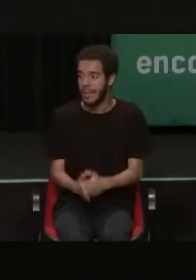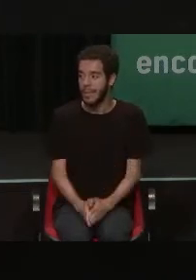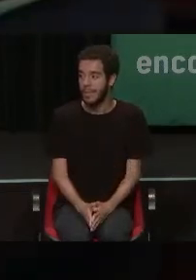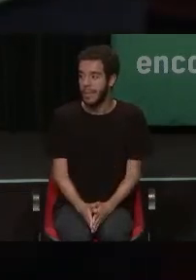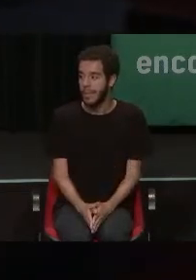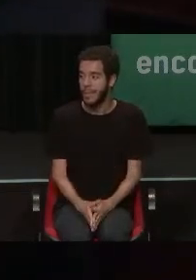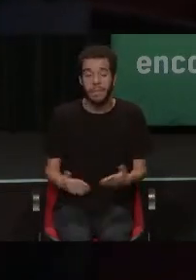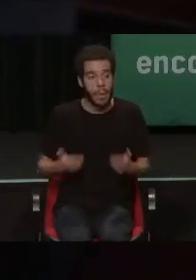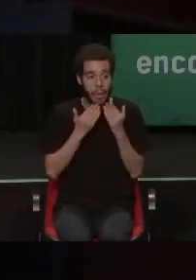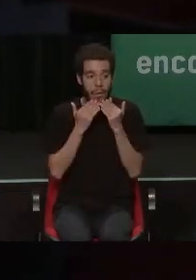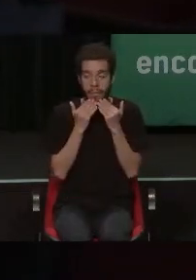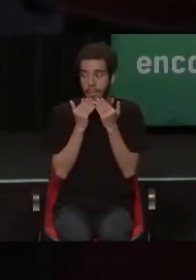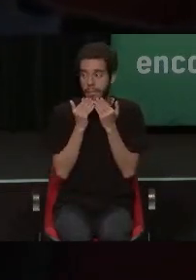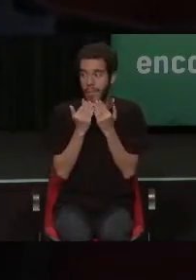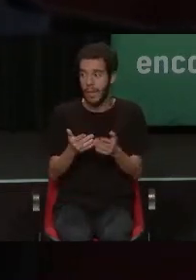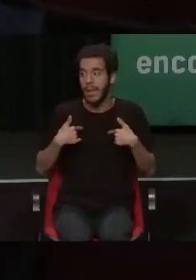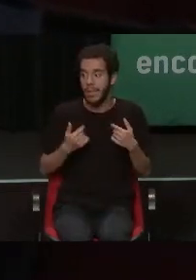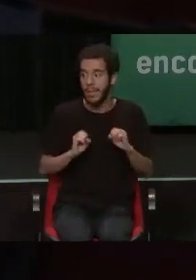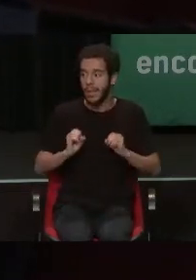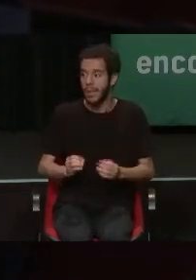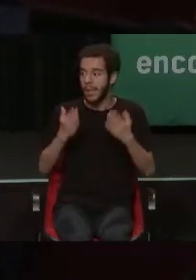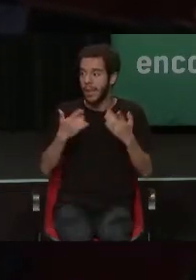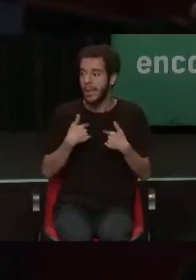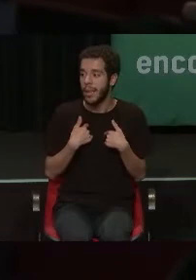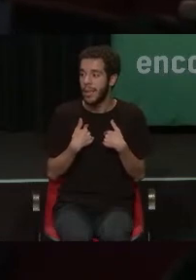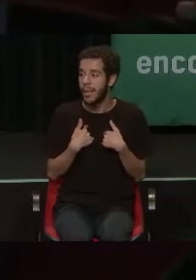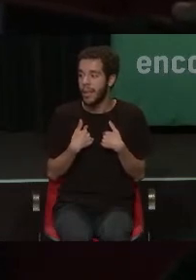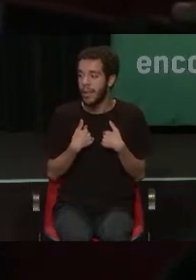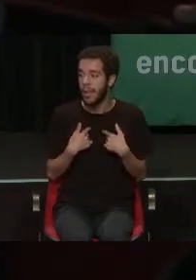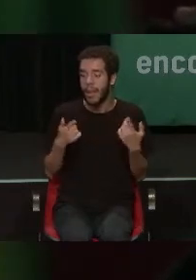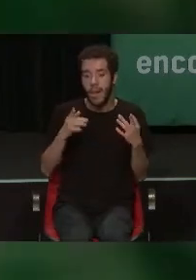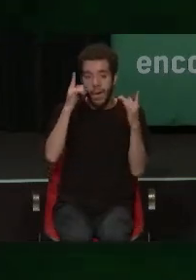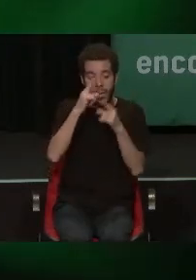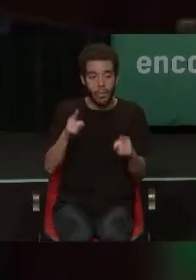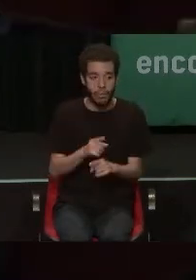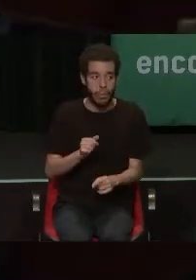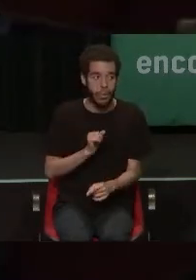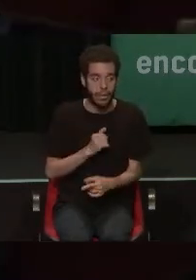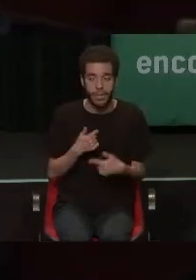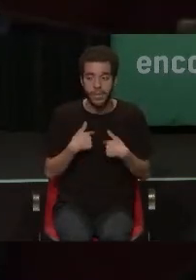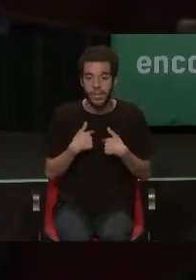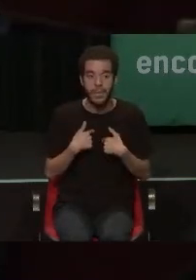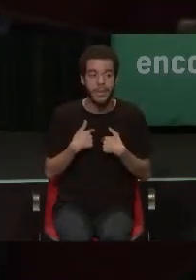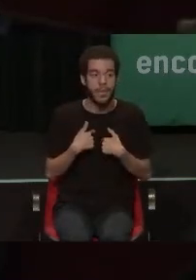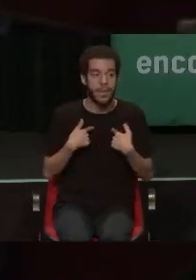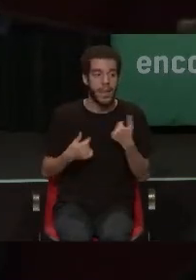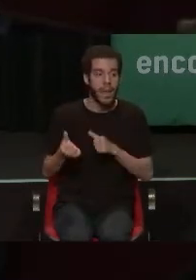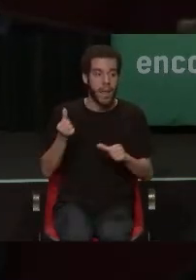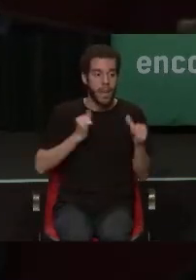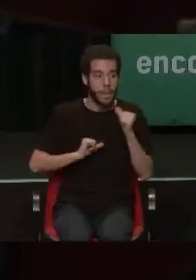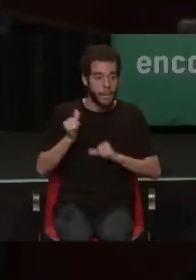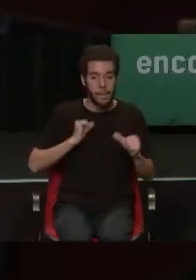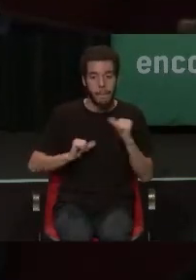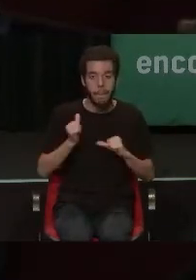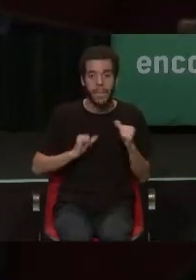First of all, thank you so much. Let me introduce myself. I'm Mohammed Shinawi. I'm a professor of surgery and oncosurgery in Ain Shams University, and I'm